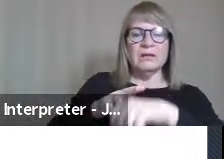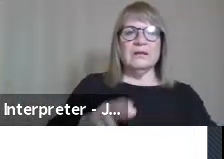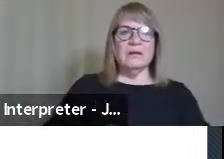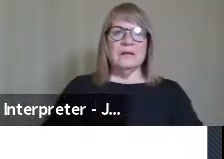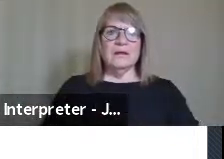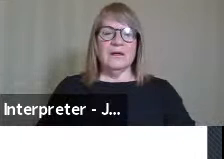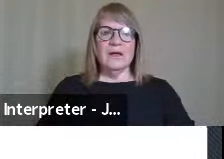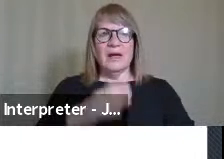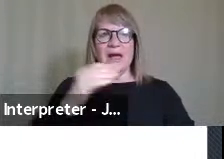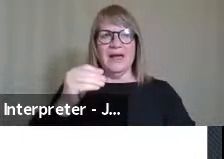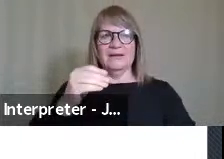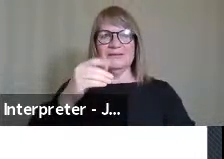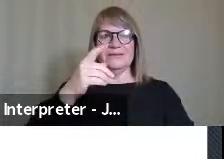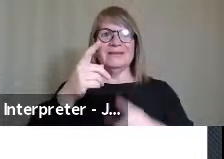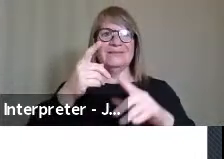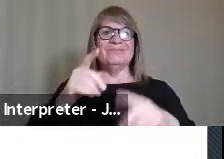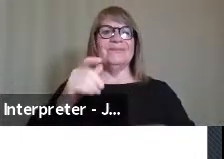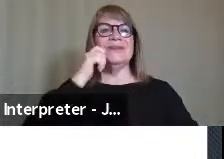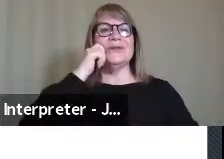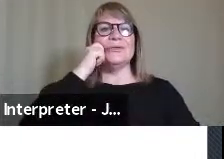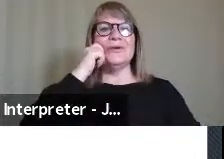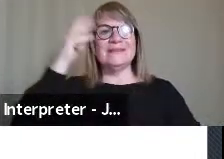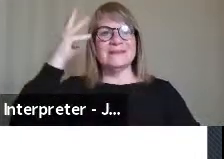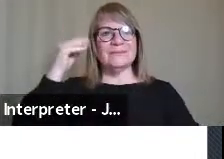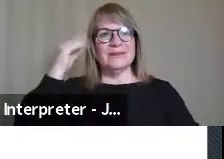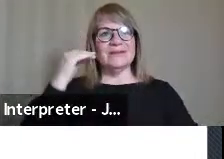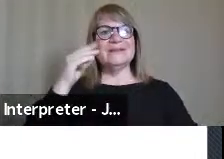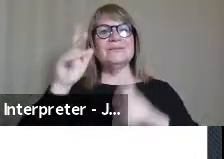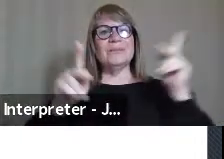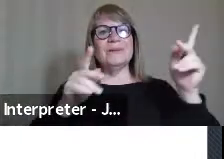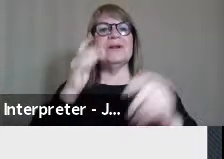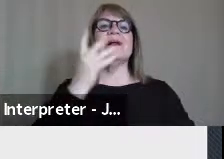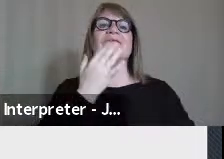experiences of people of color and people with disabilities